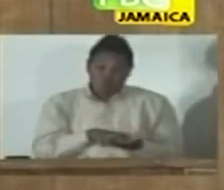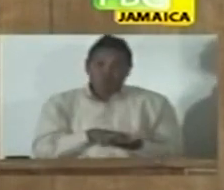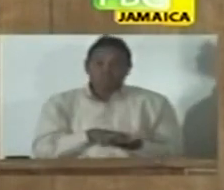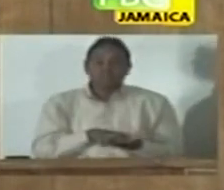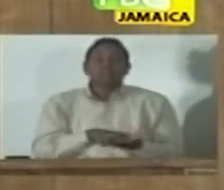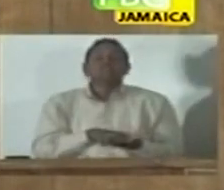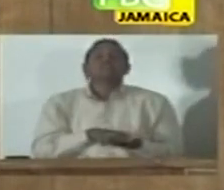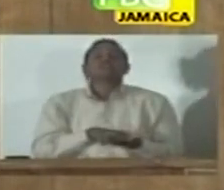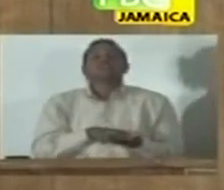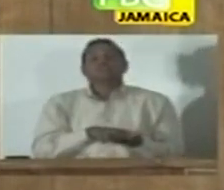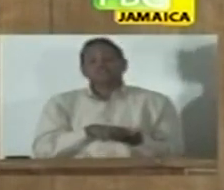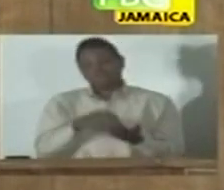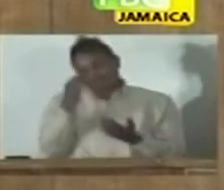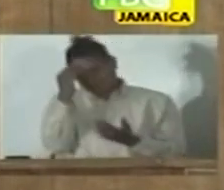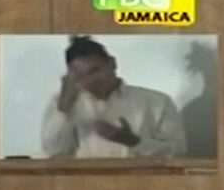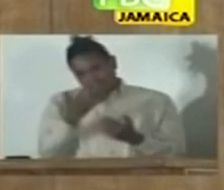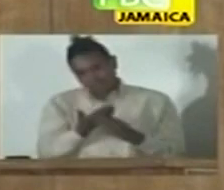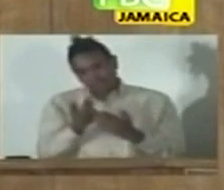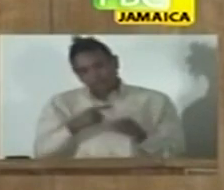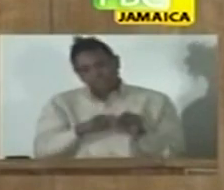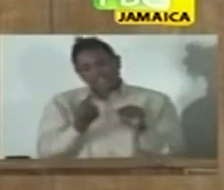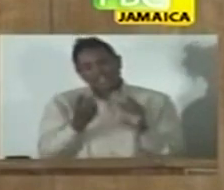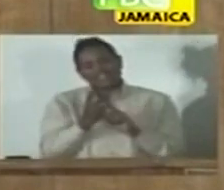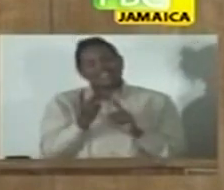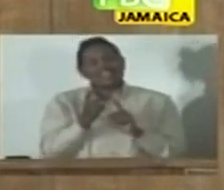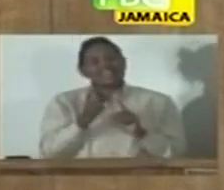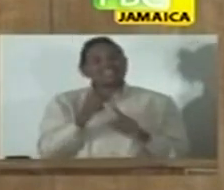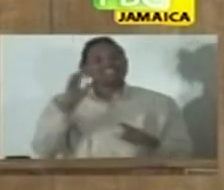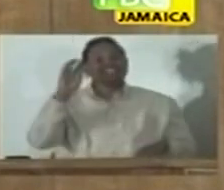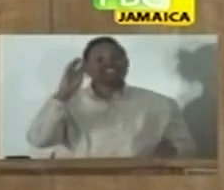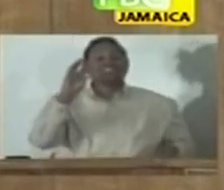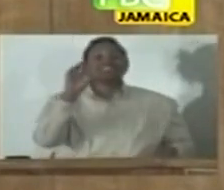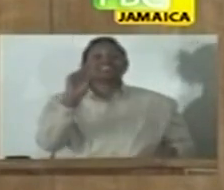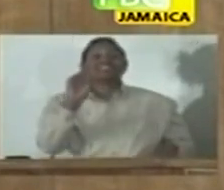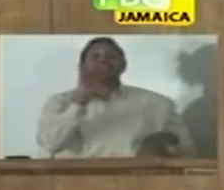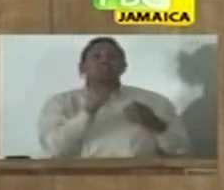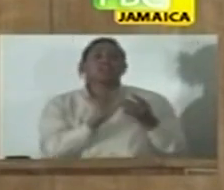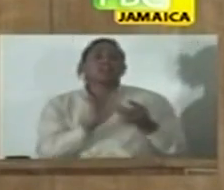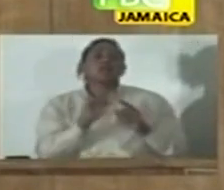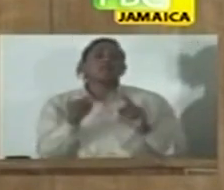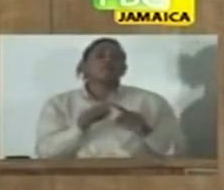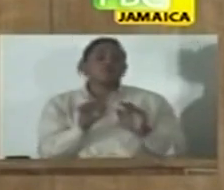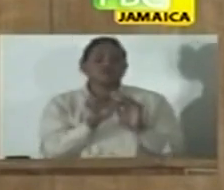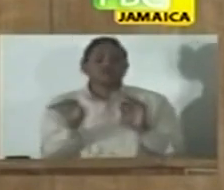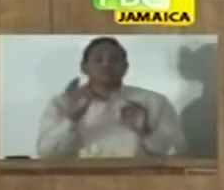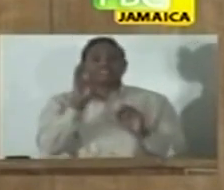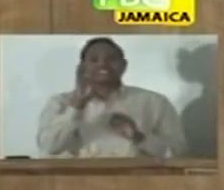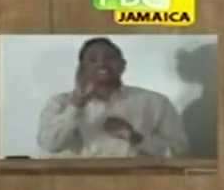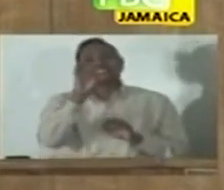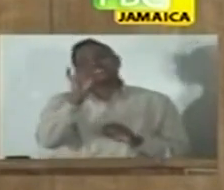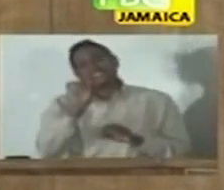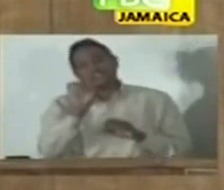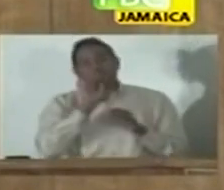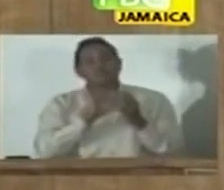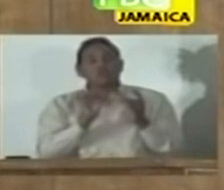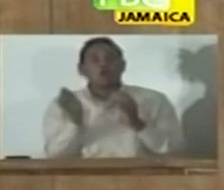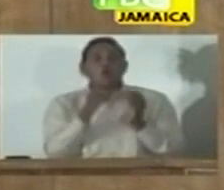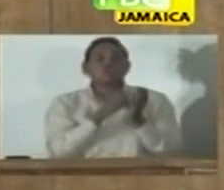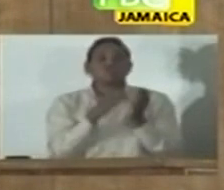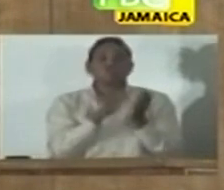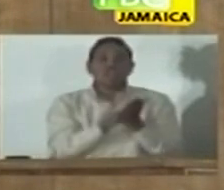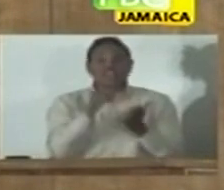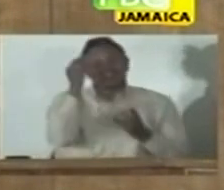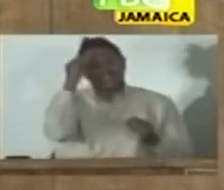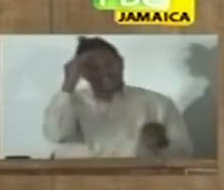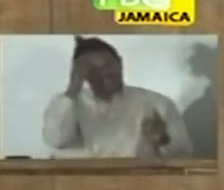which arose before the commencement date. 6D speaks to all records and data of the Carib Development